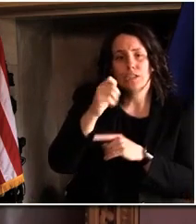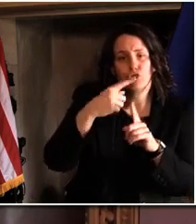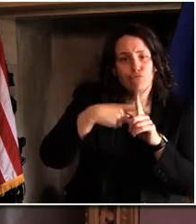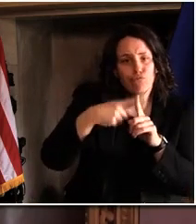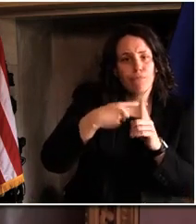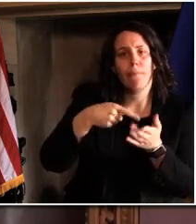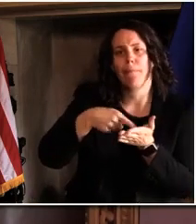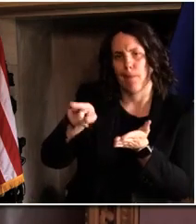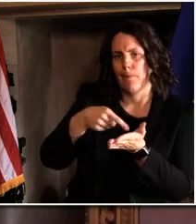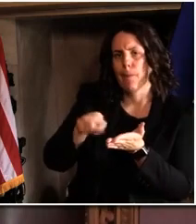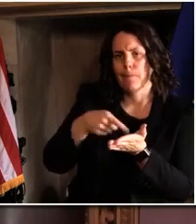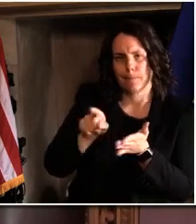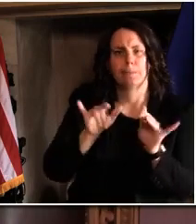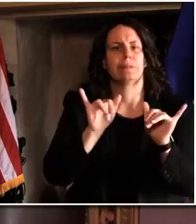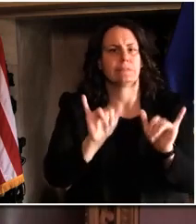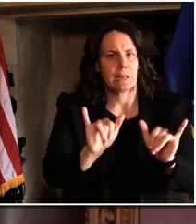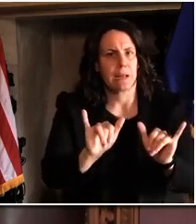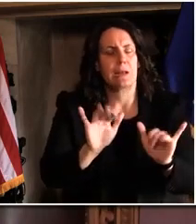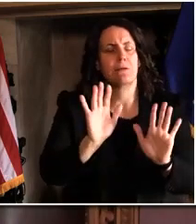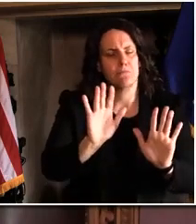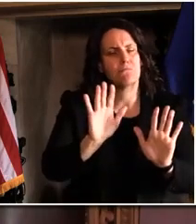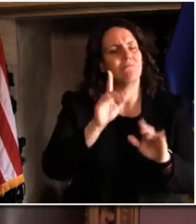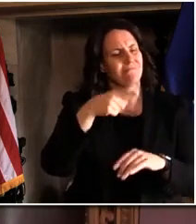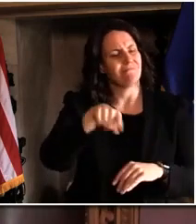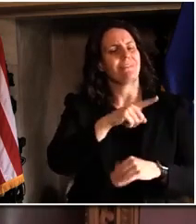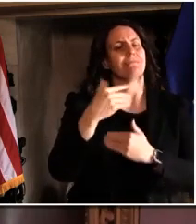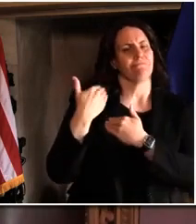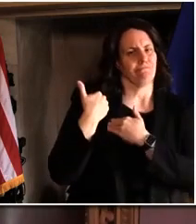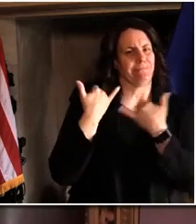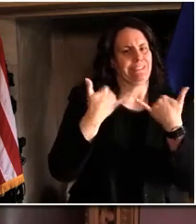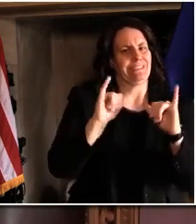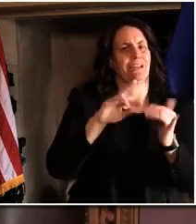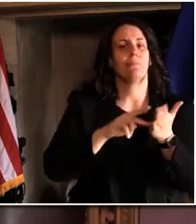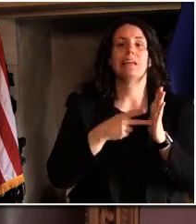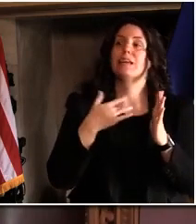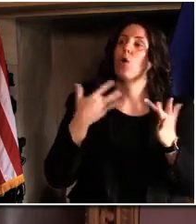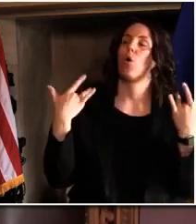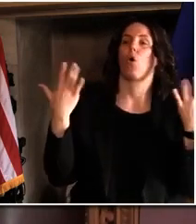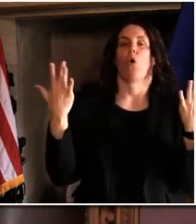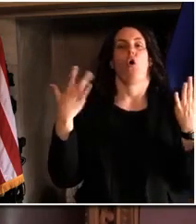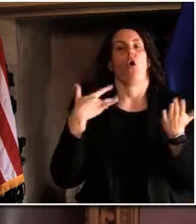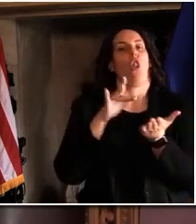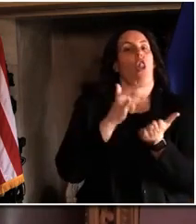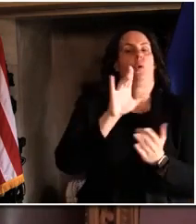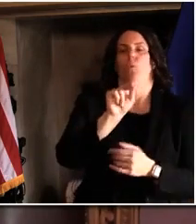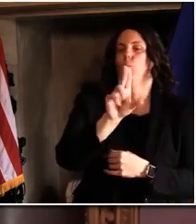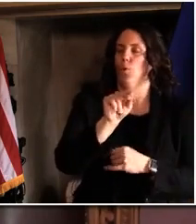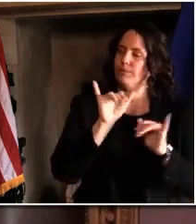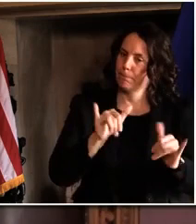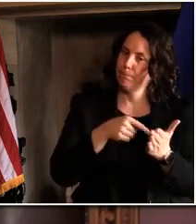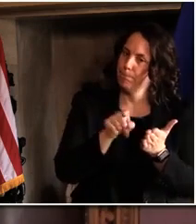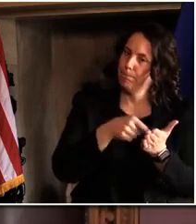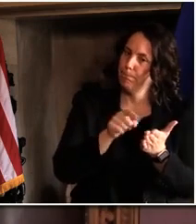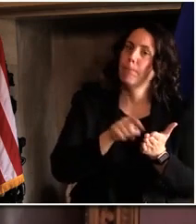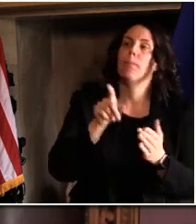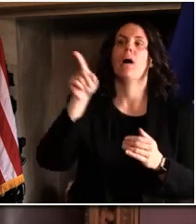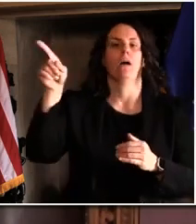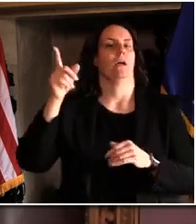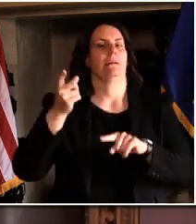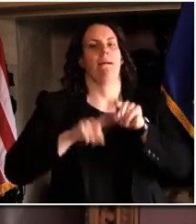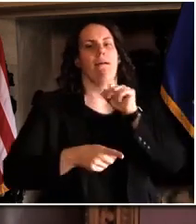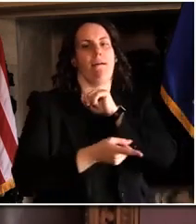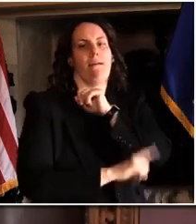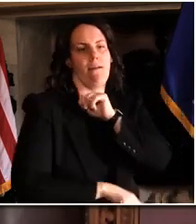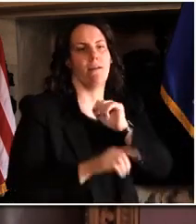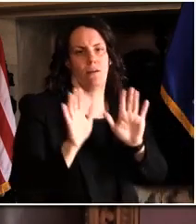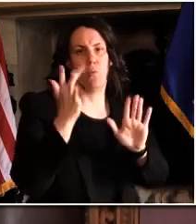this time, individuals, families, and small businesses may see disruptions in paychecks due to losing